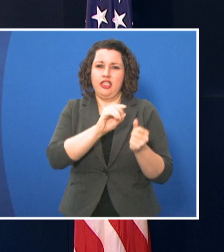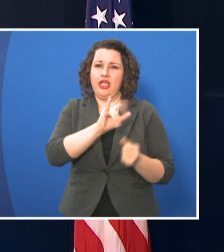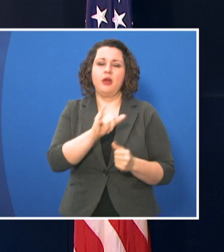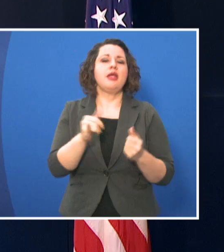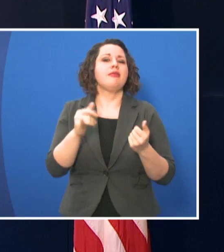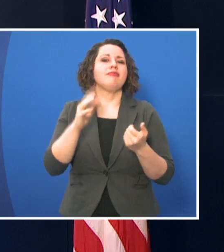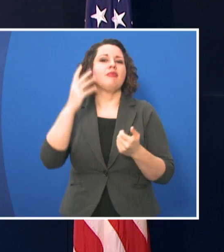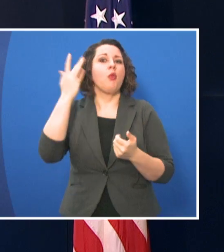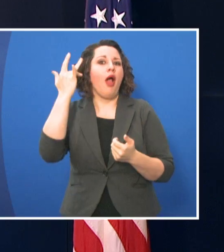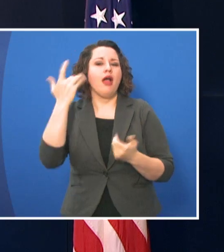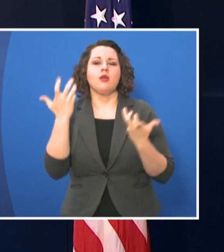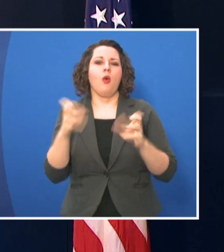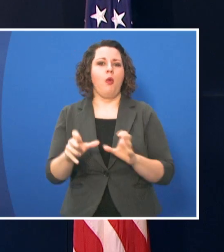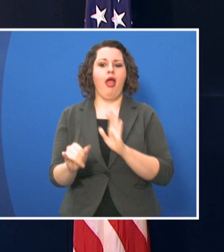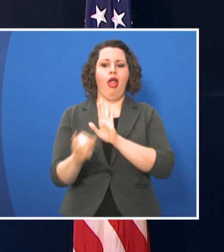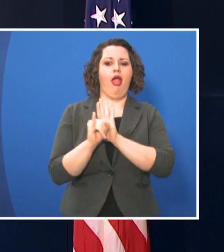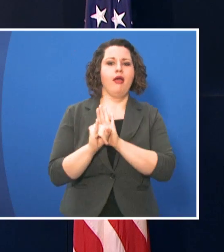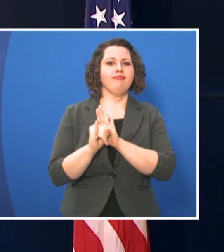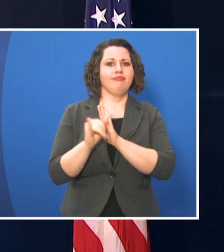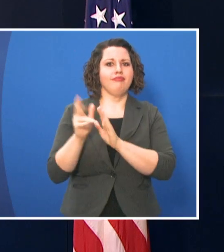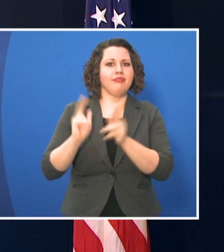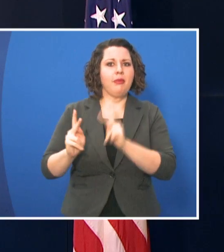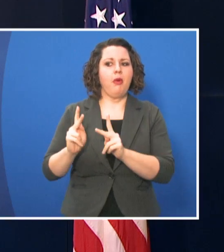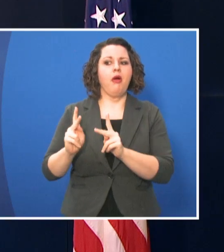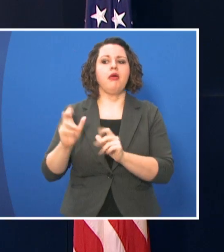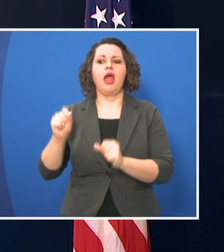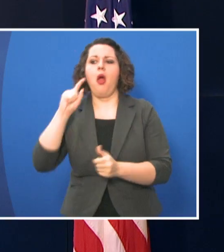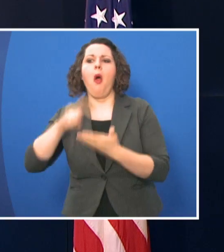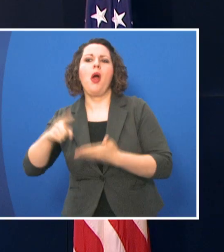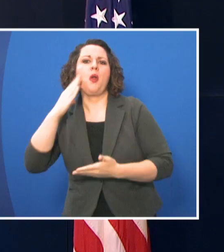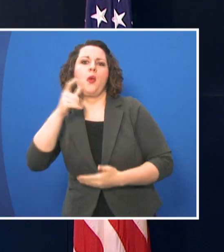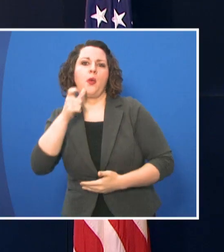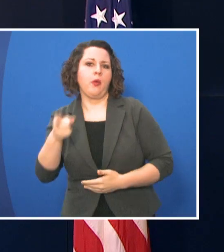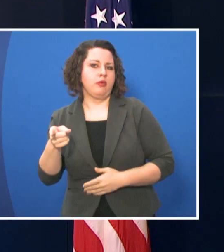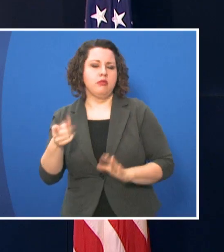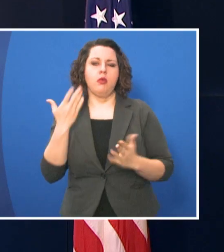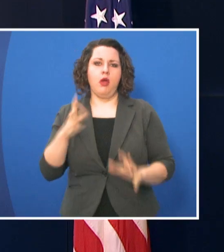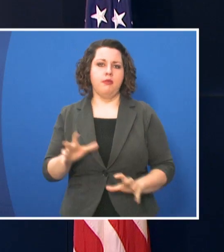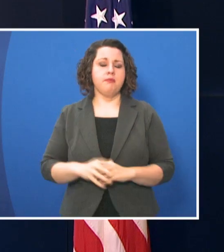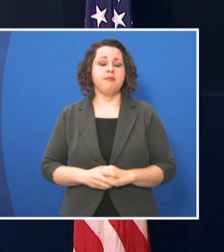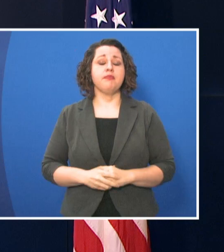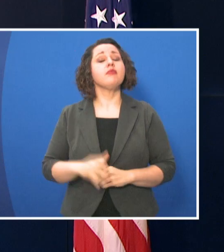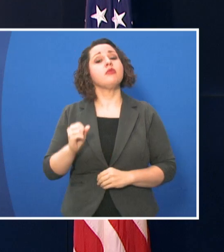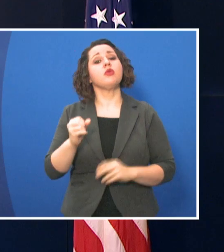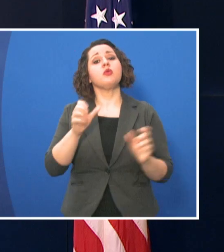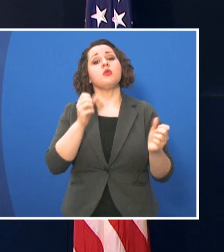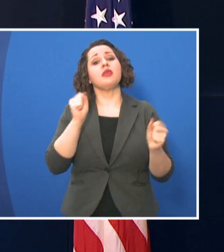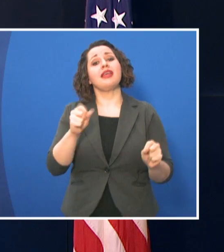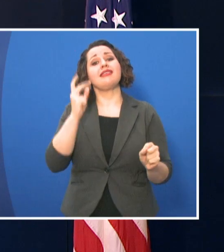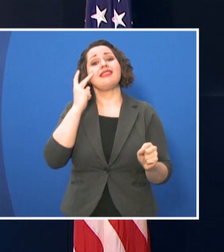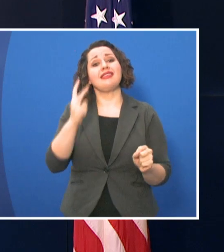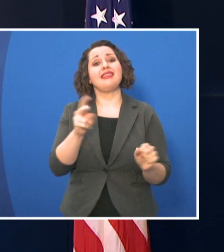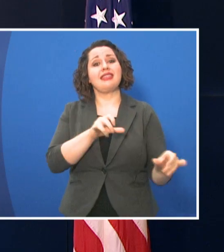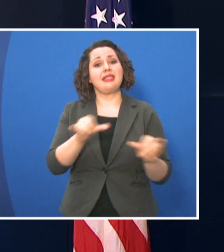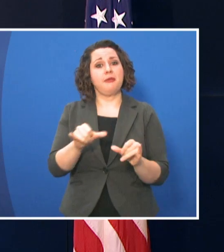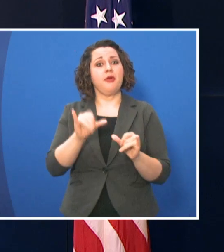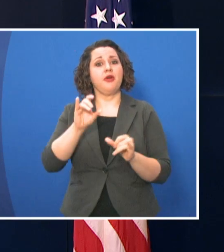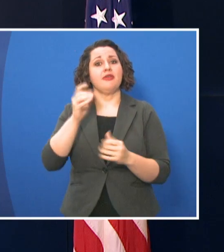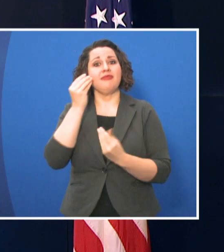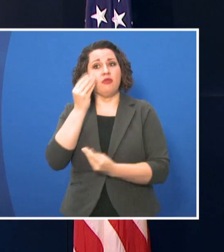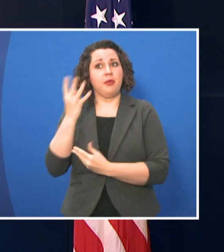individual cases. Further down on the page, you can see similar data for recovered cases by